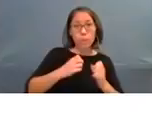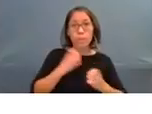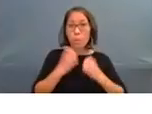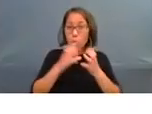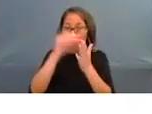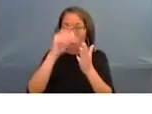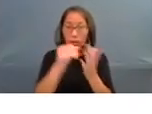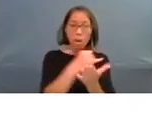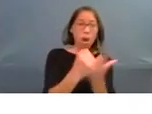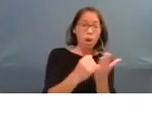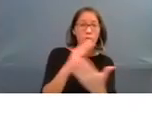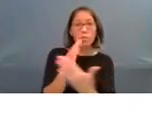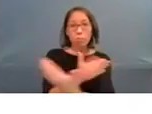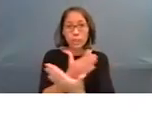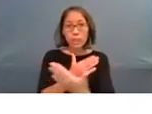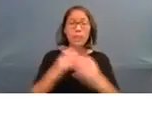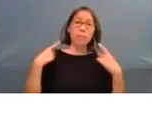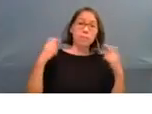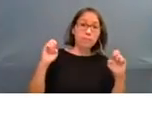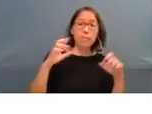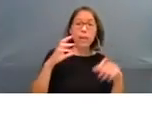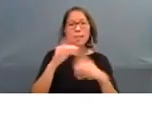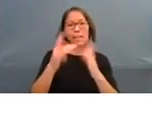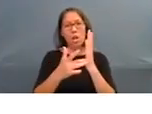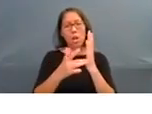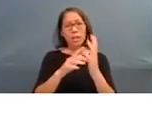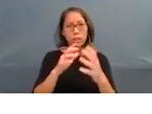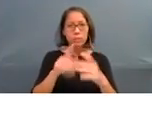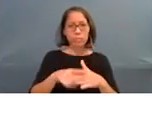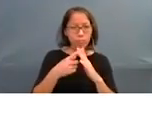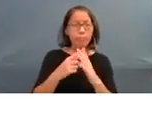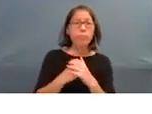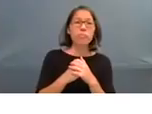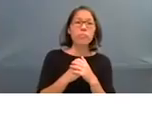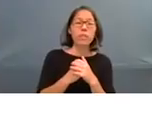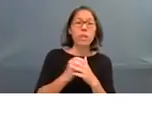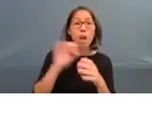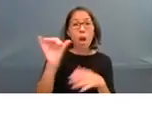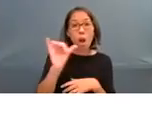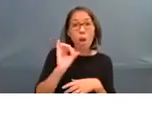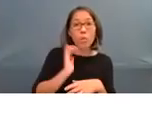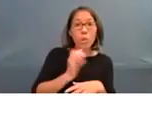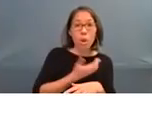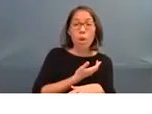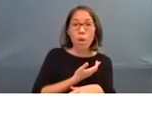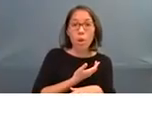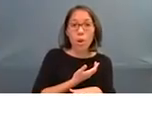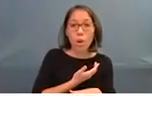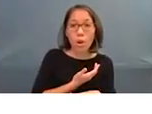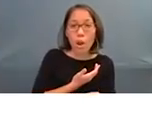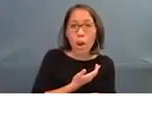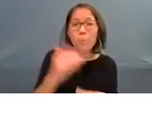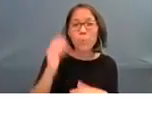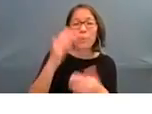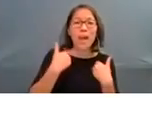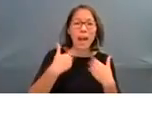physical education, and technology integration. In addition, on our campuses that are an Arts Integration Academy, we will also have